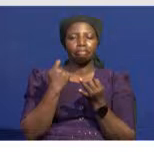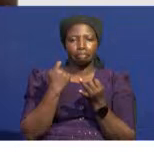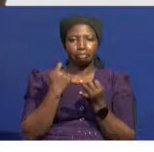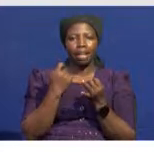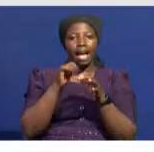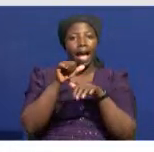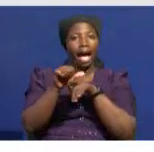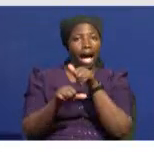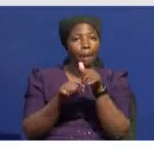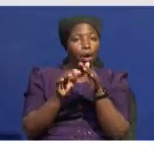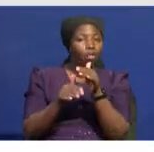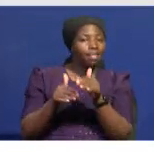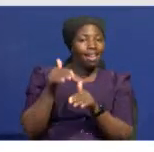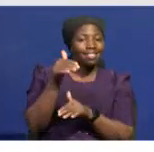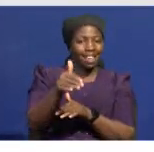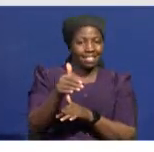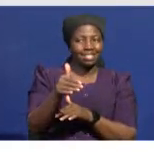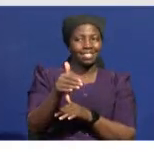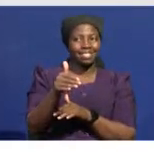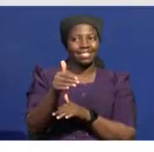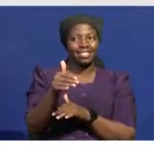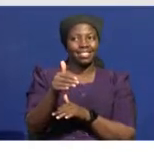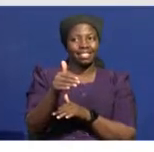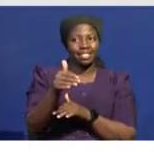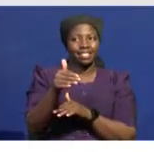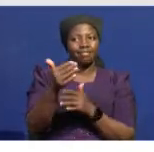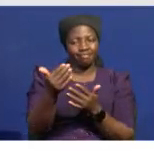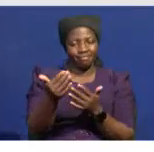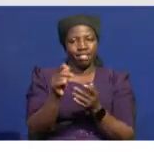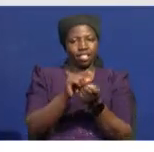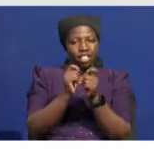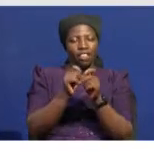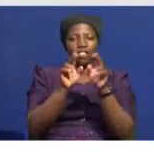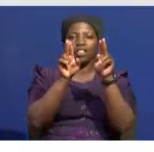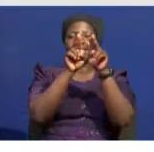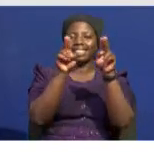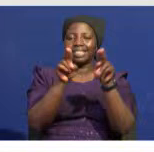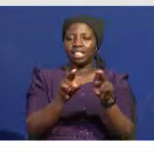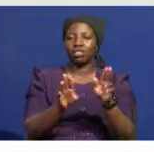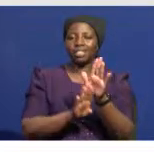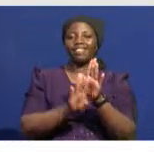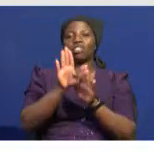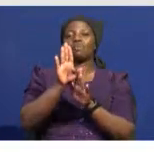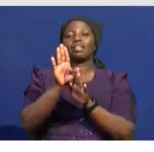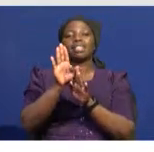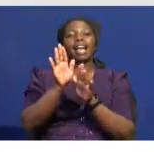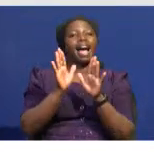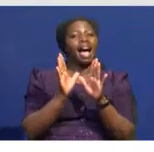on the next replenishment of the International Development Association